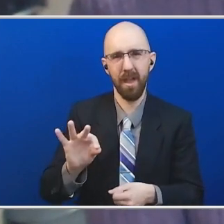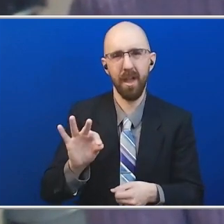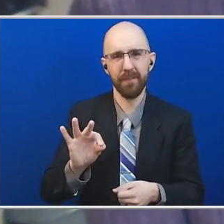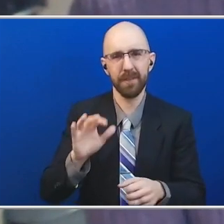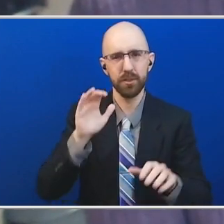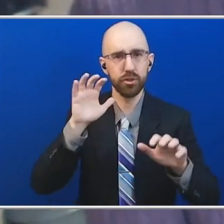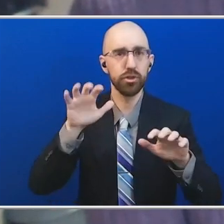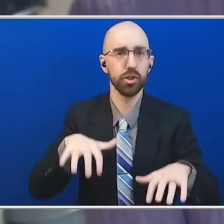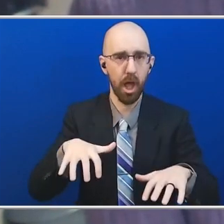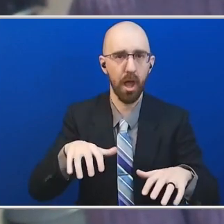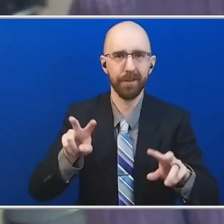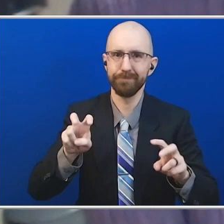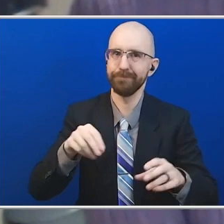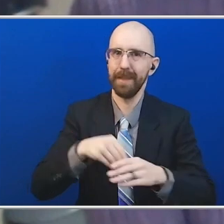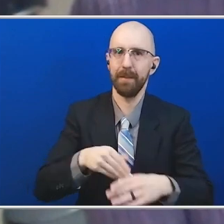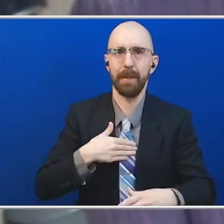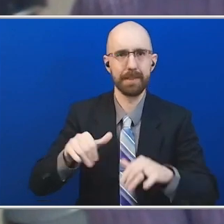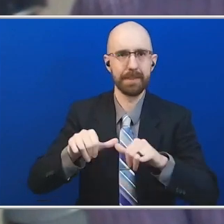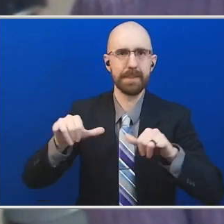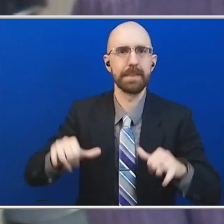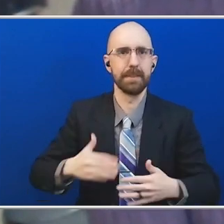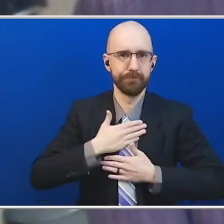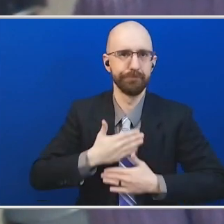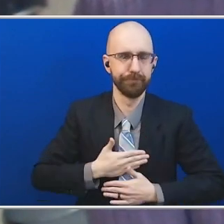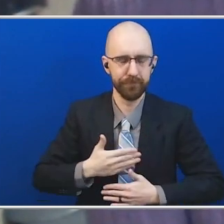the system that I was